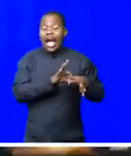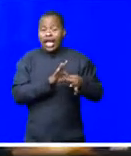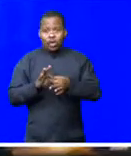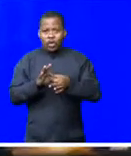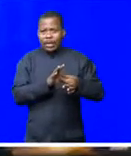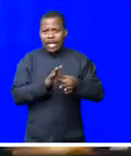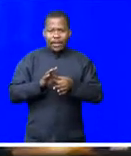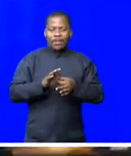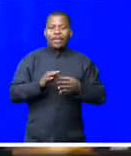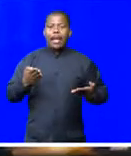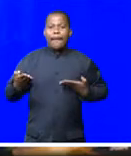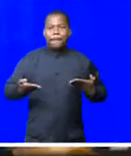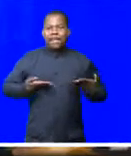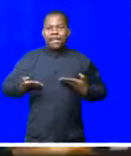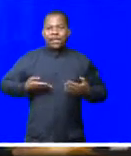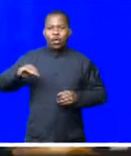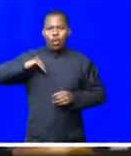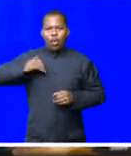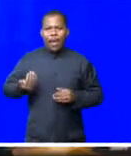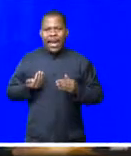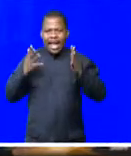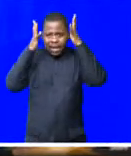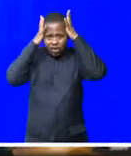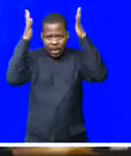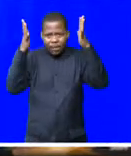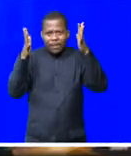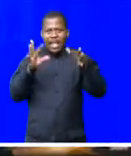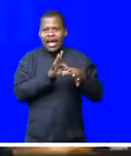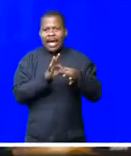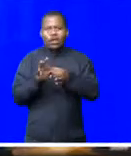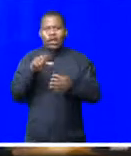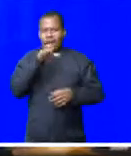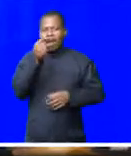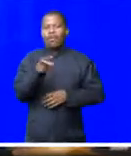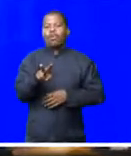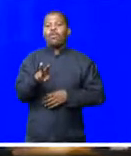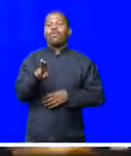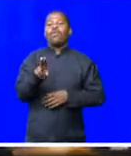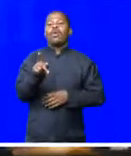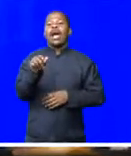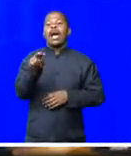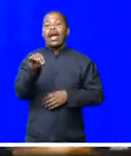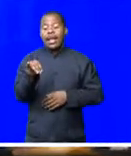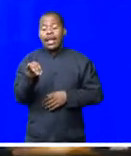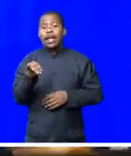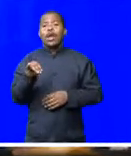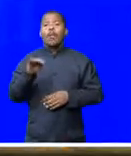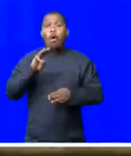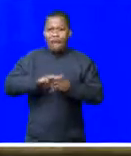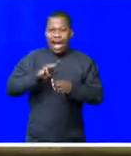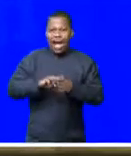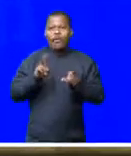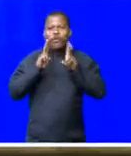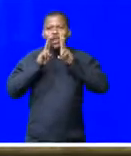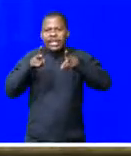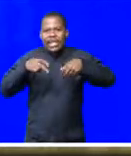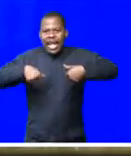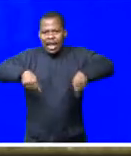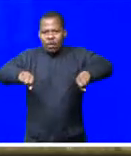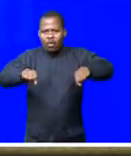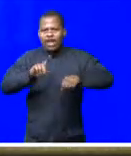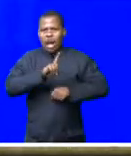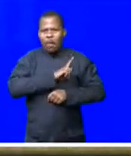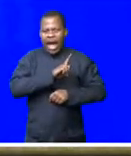kwe-Business Women Eswatini ivakashele lenkundla kuyofundzisa labakhubatekile ngemakhono ekutiphilisa. Ivukani bomake